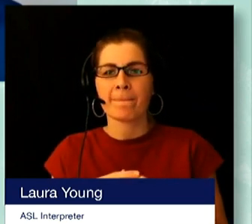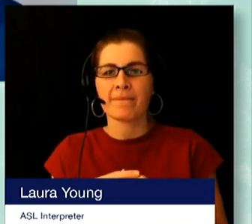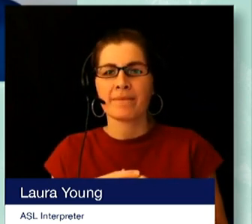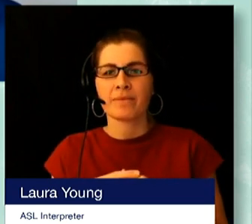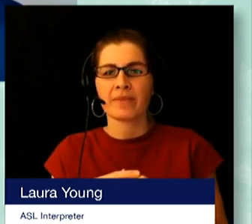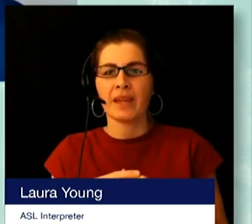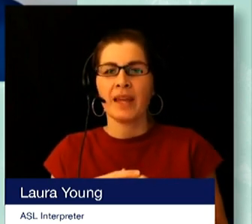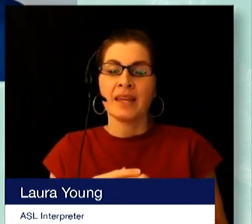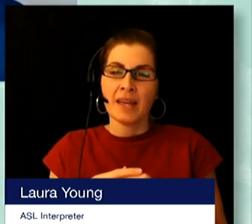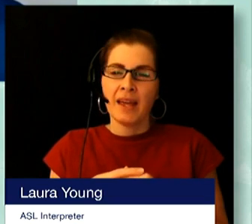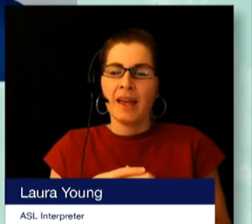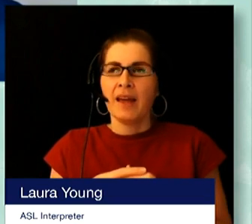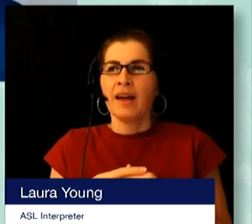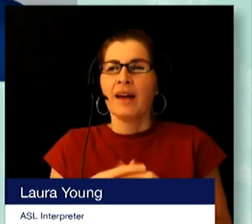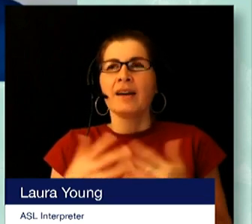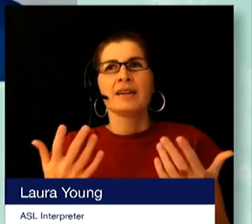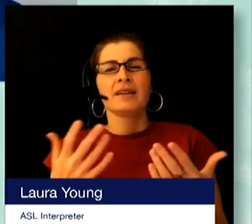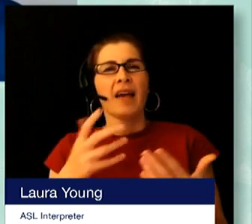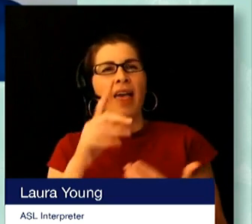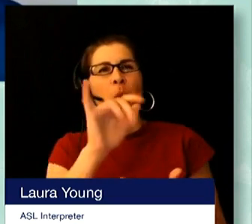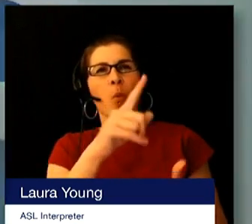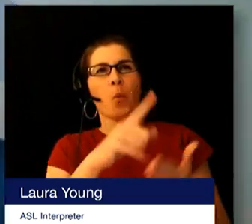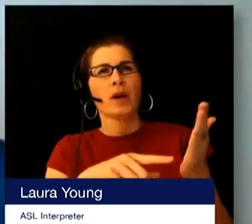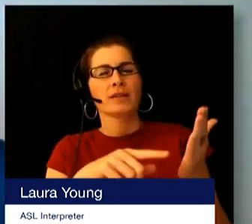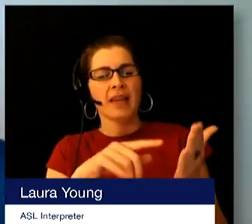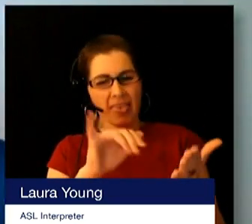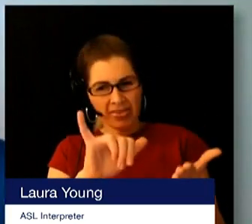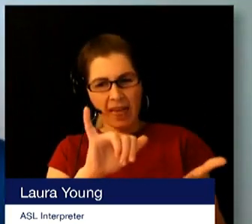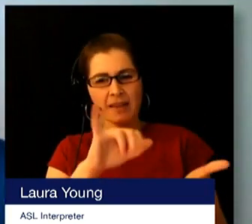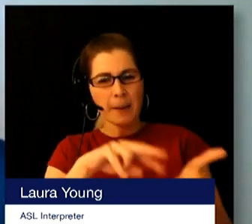Yeah, you know, what did redemption mean for me?